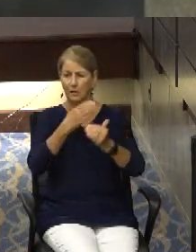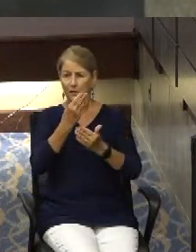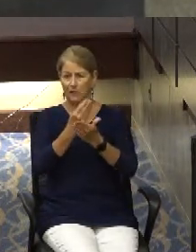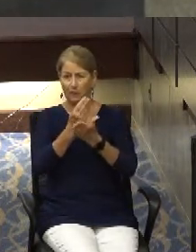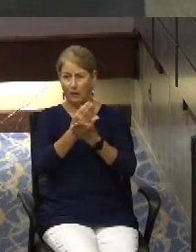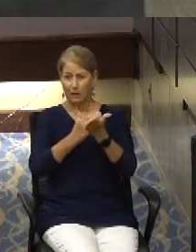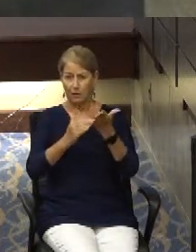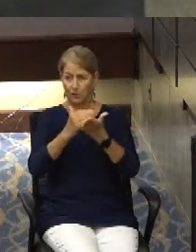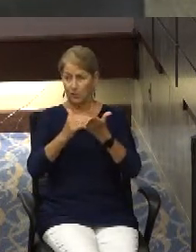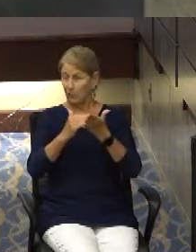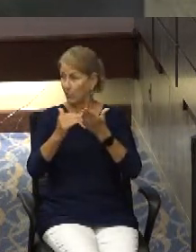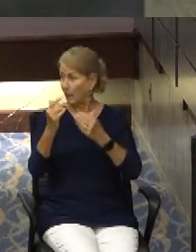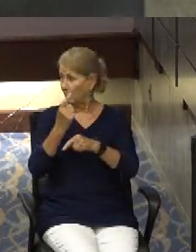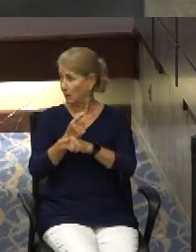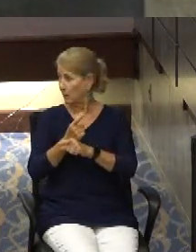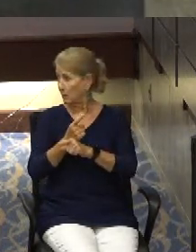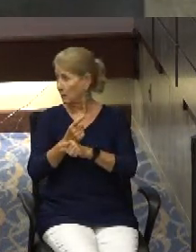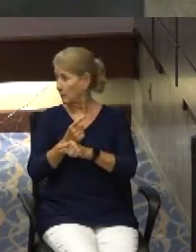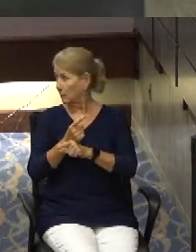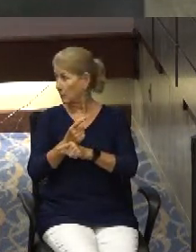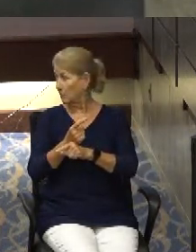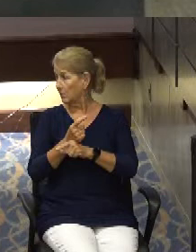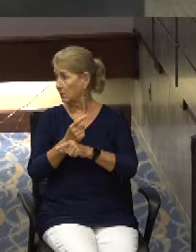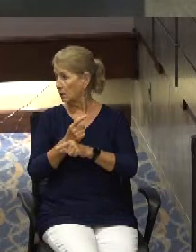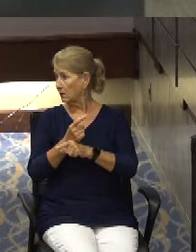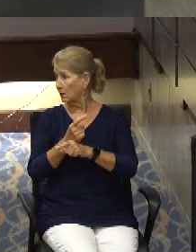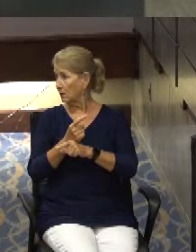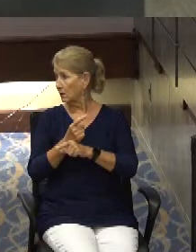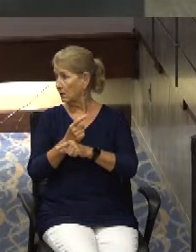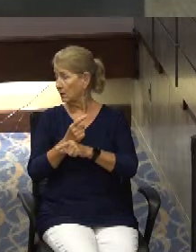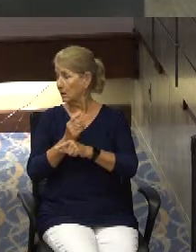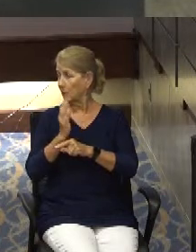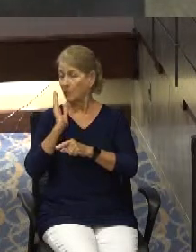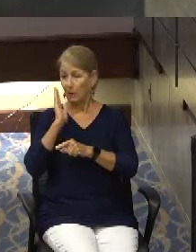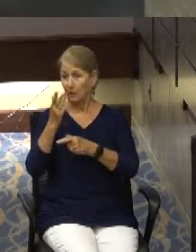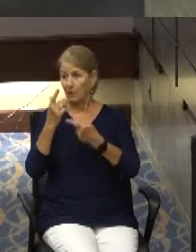Exactly. Thanks so much. I need to update my calendar.